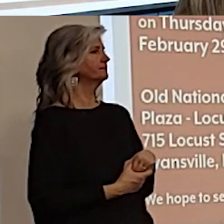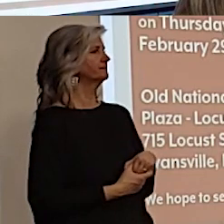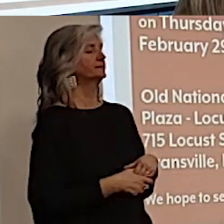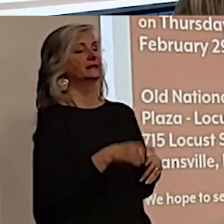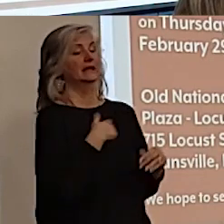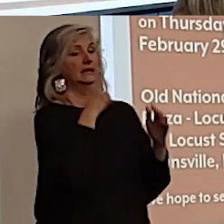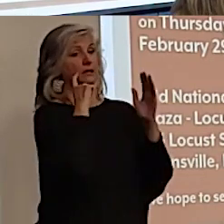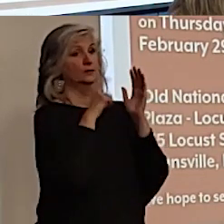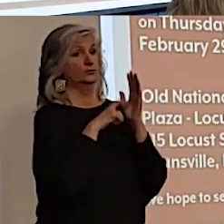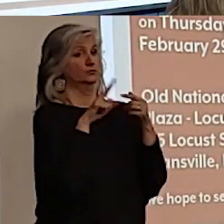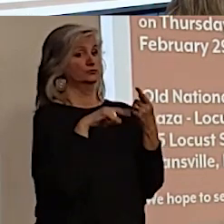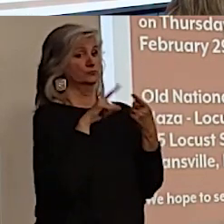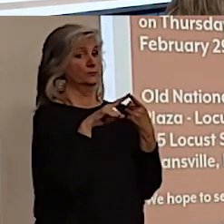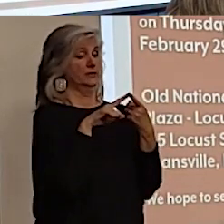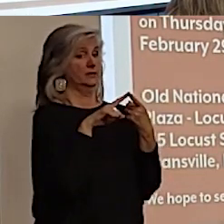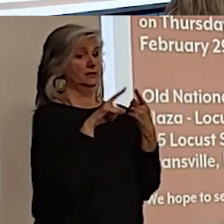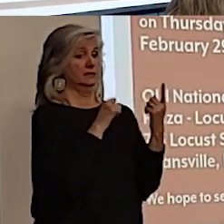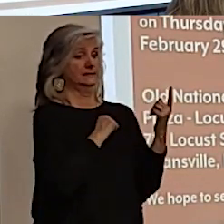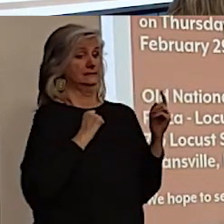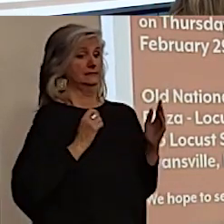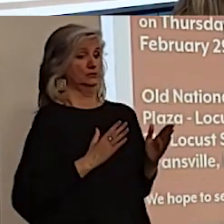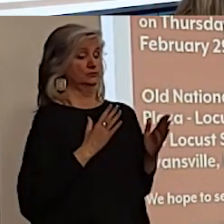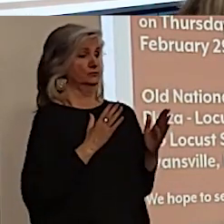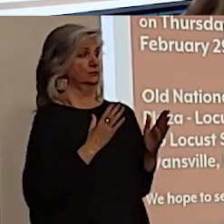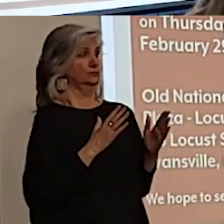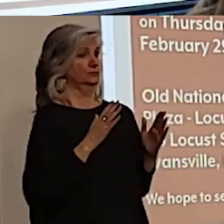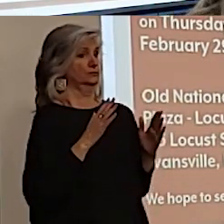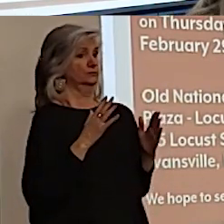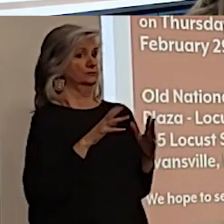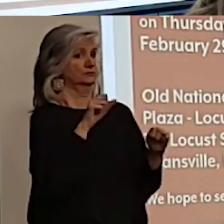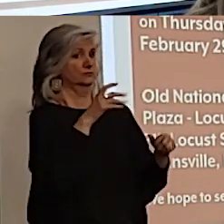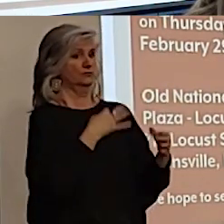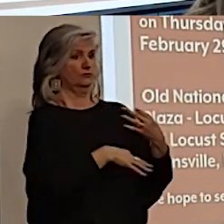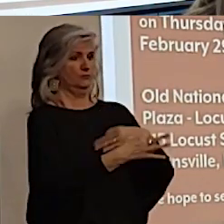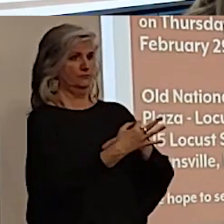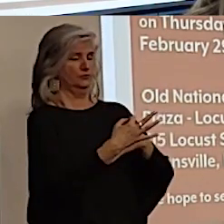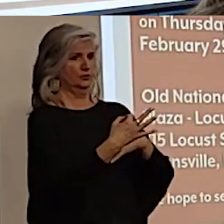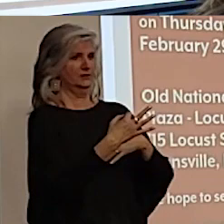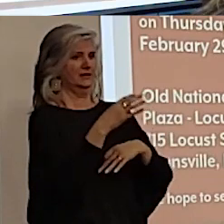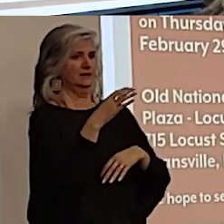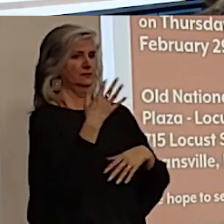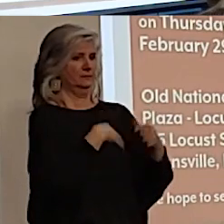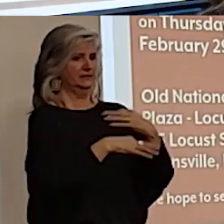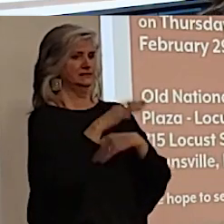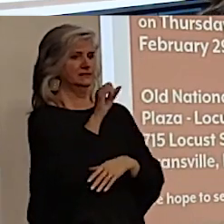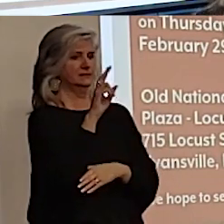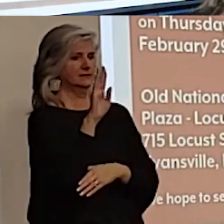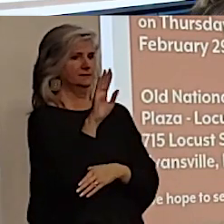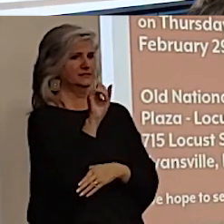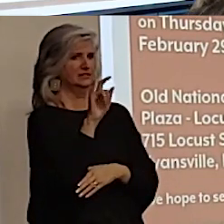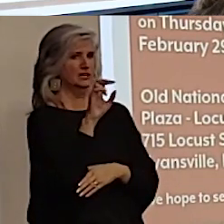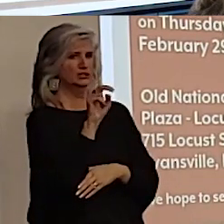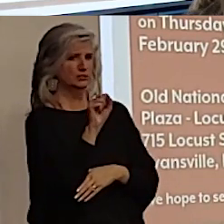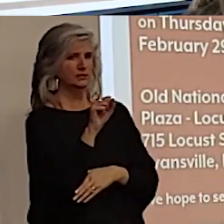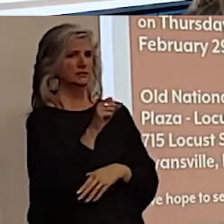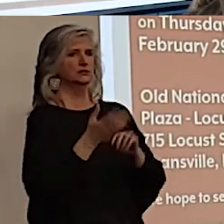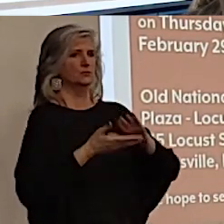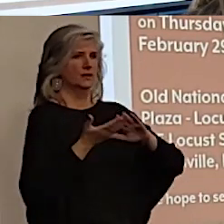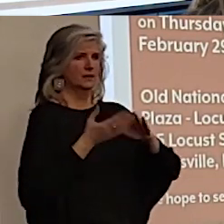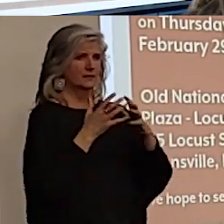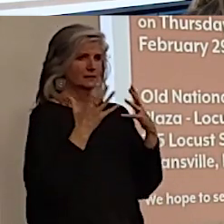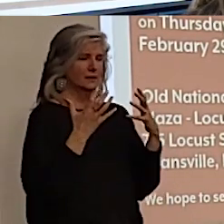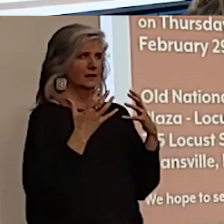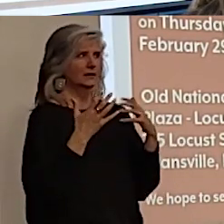I noticed when CenterPoint took over, they started replacing substations and running a lot more high